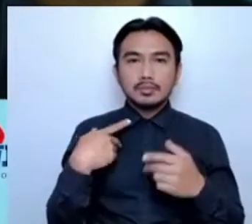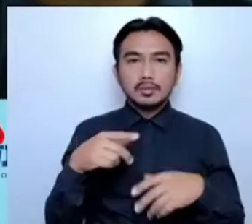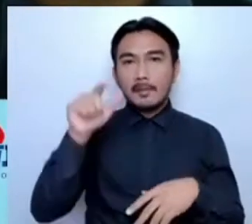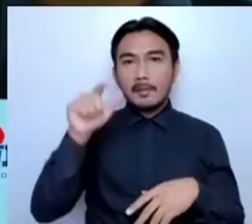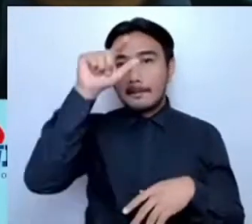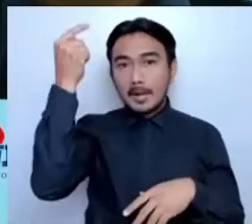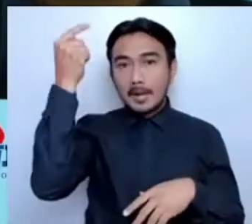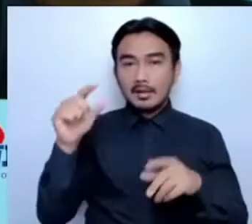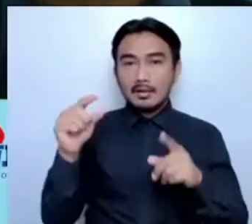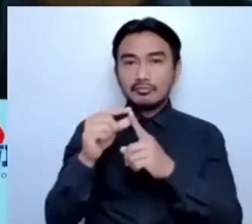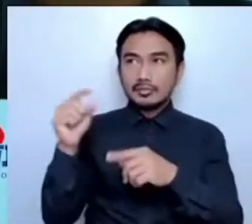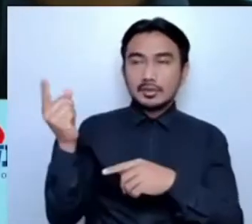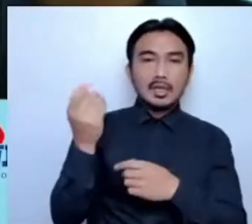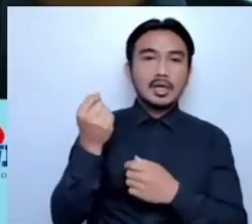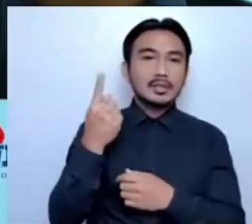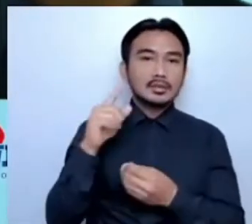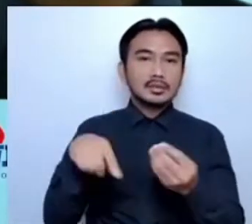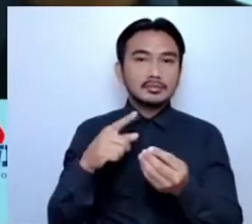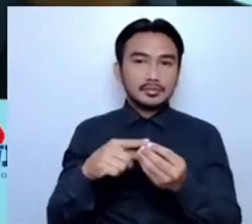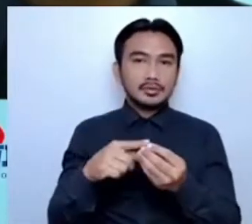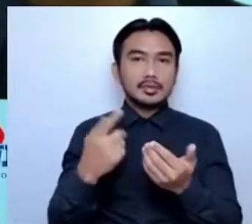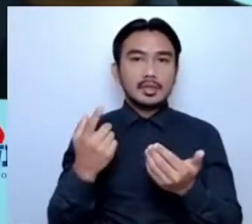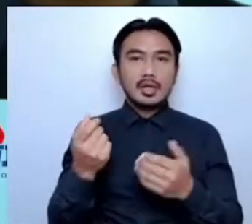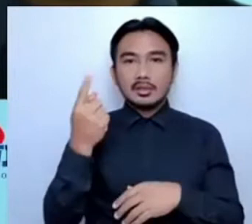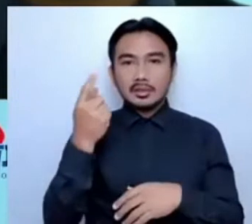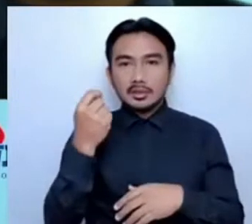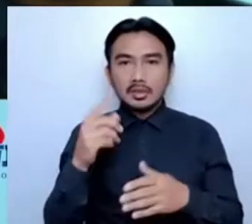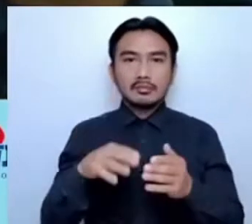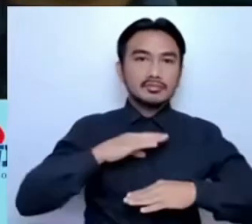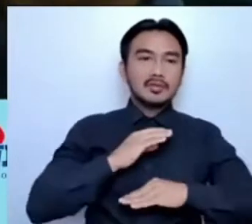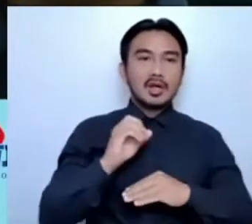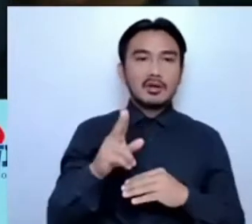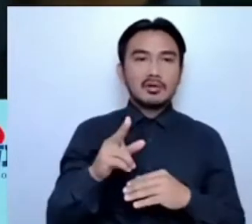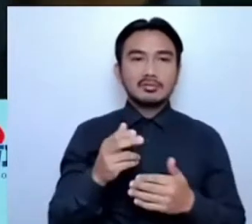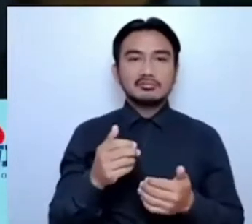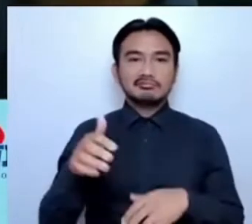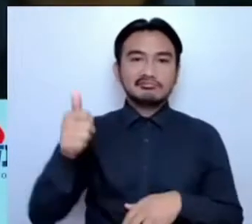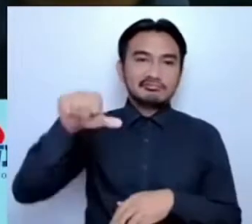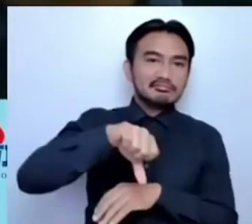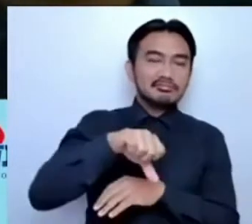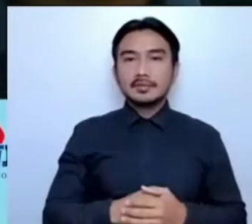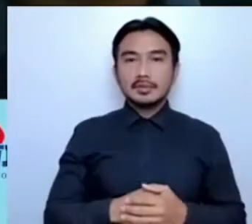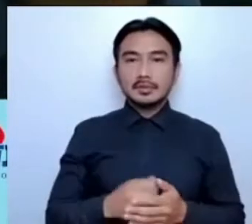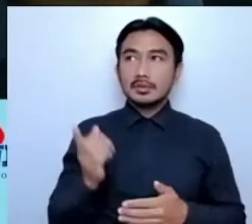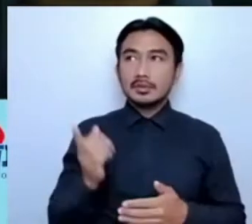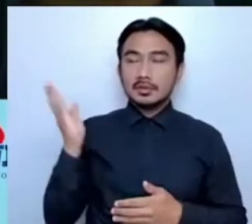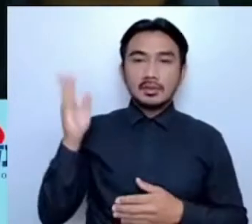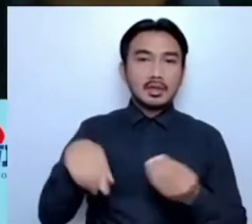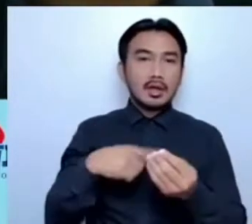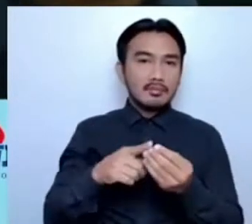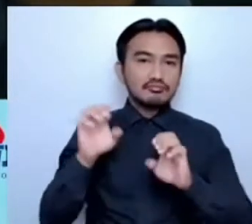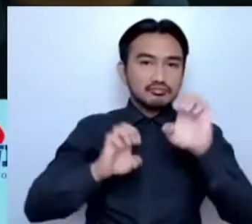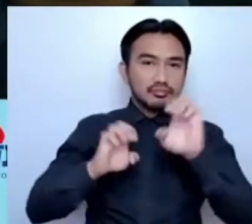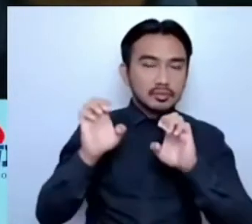between outstanding, very satisfactory, satisfactory, and unsatisfactory. To get an outstanding rating, we should be able